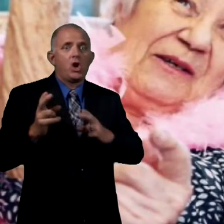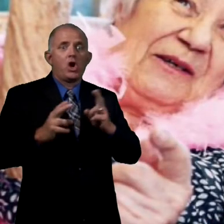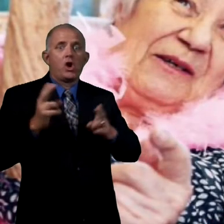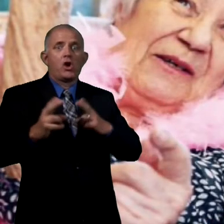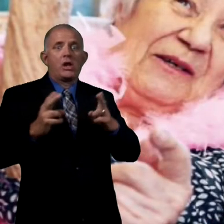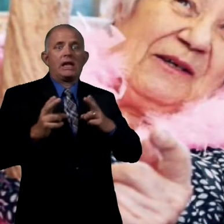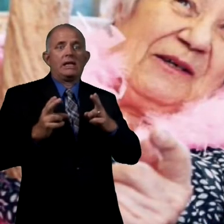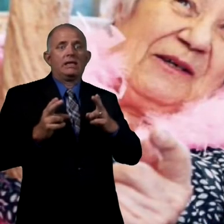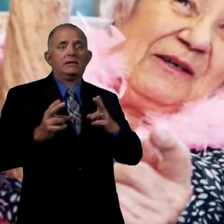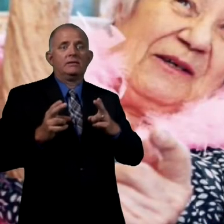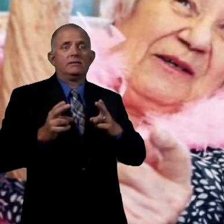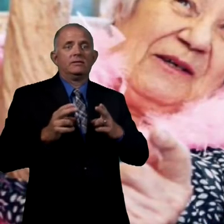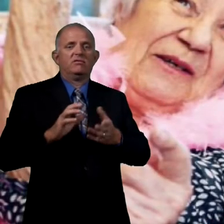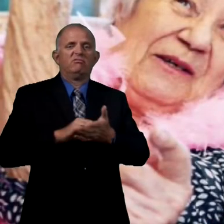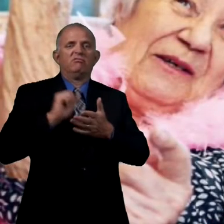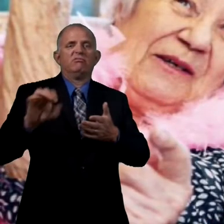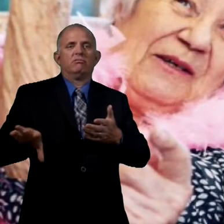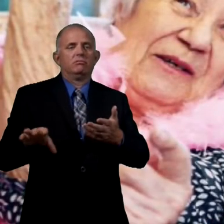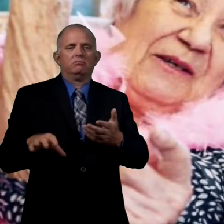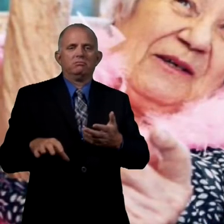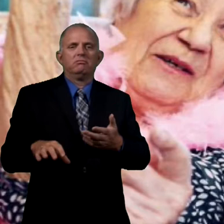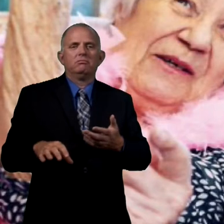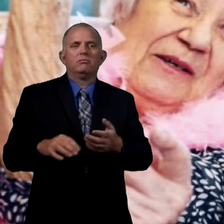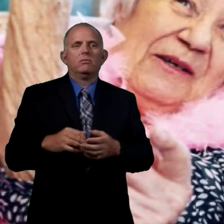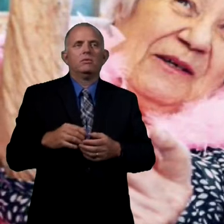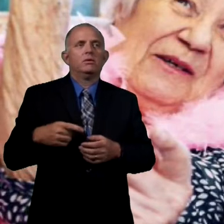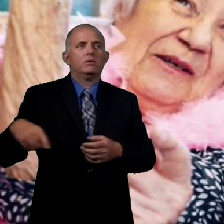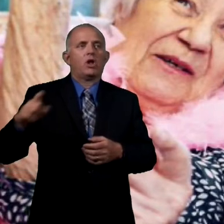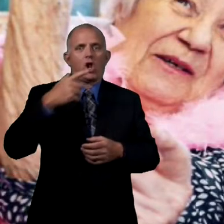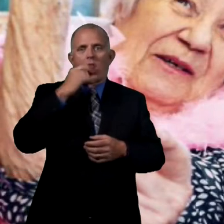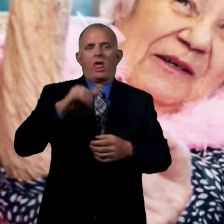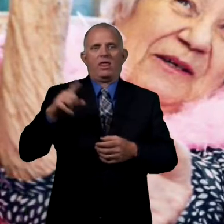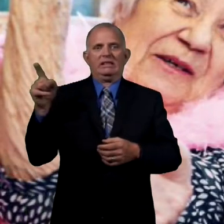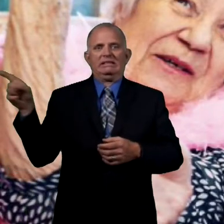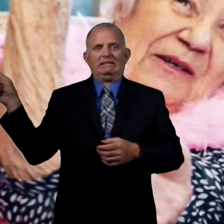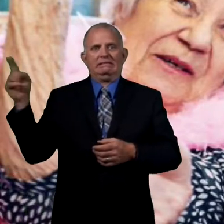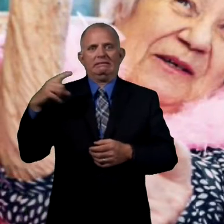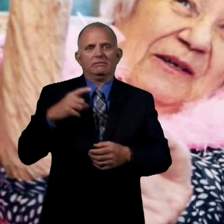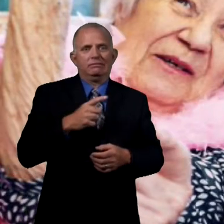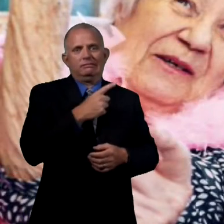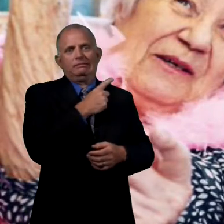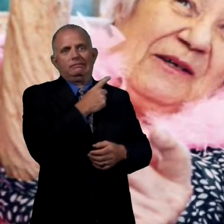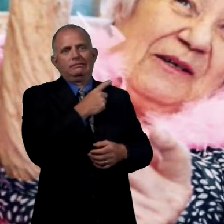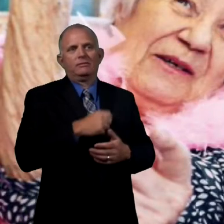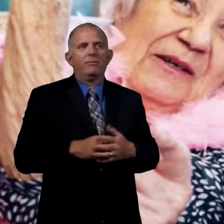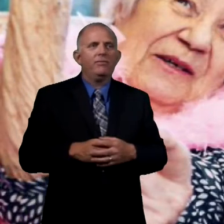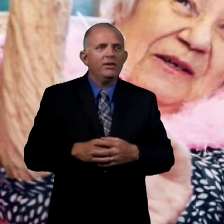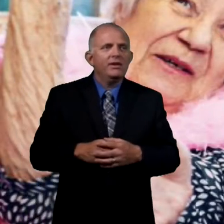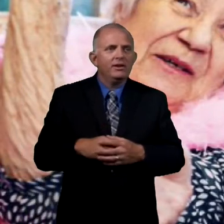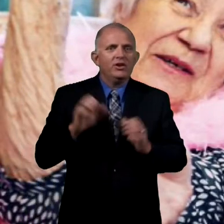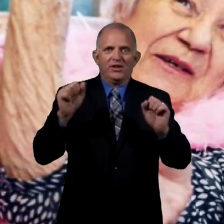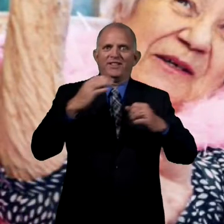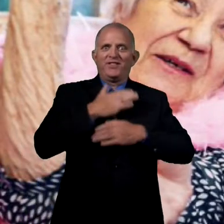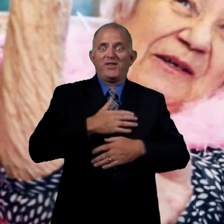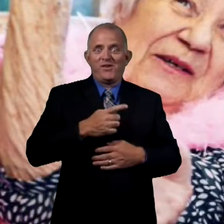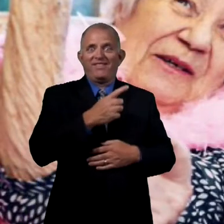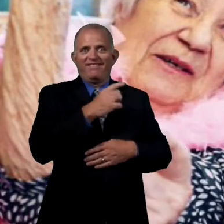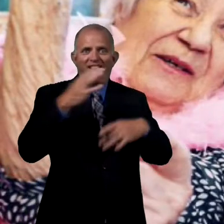that. What would life look like? It may be time doing some things that may seem